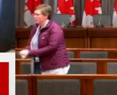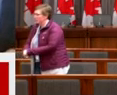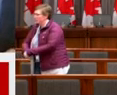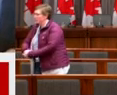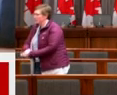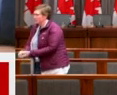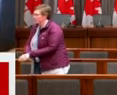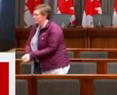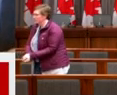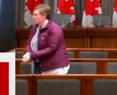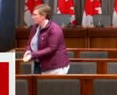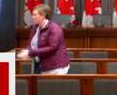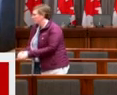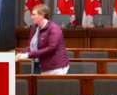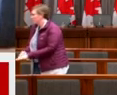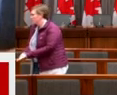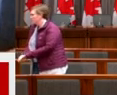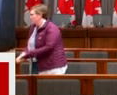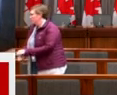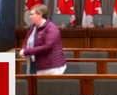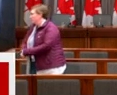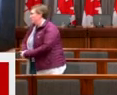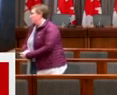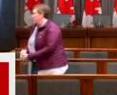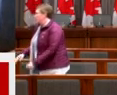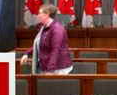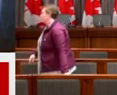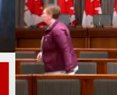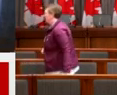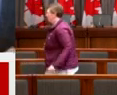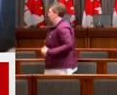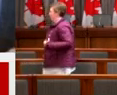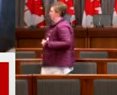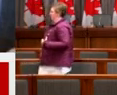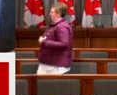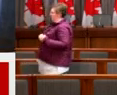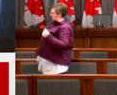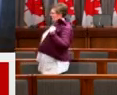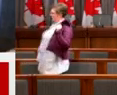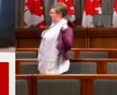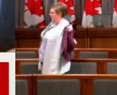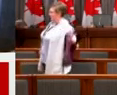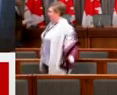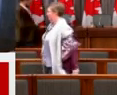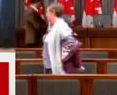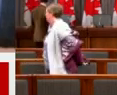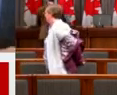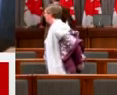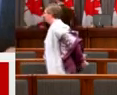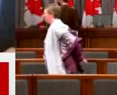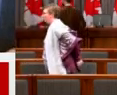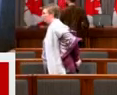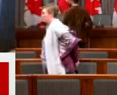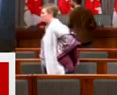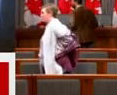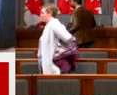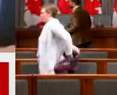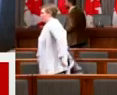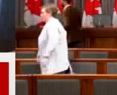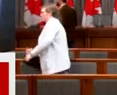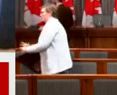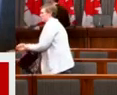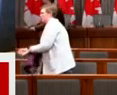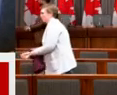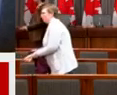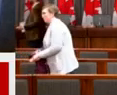premiers later today, is there anything else that you would either like to see from your Premier, John Horgan, or from that conversation about what needs to